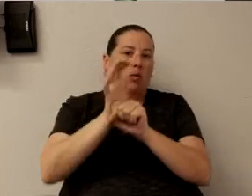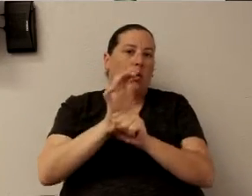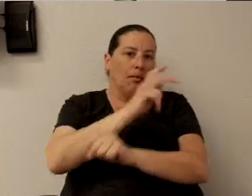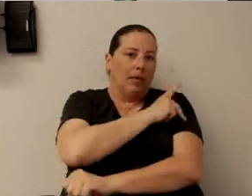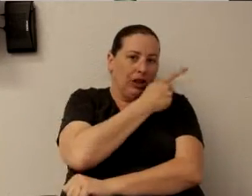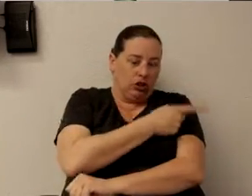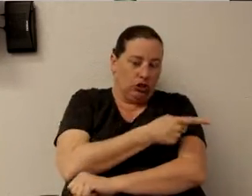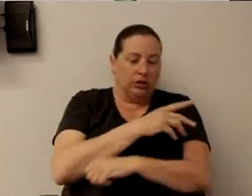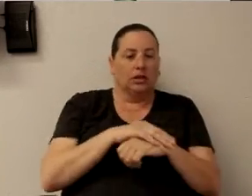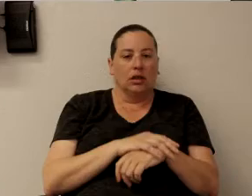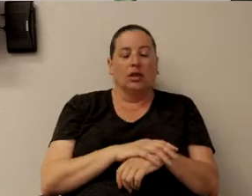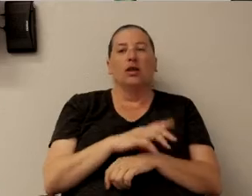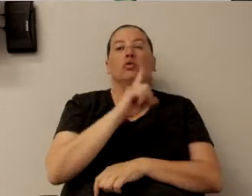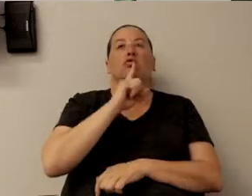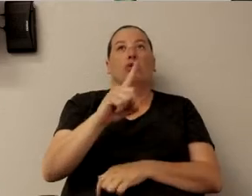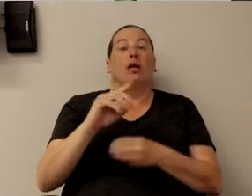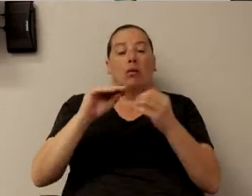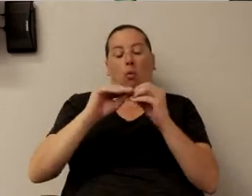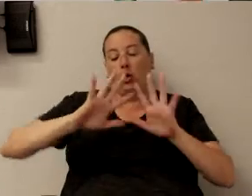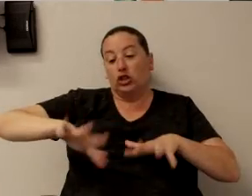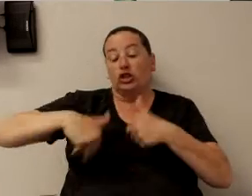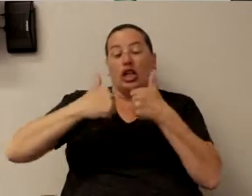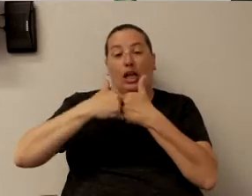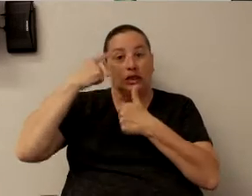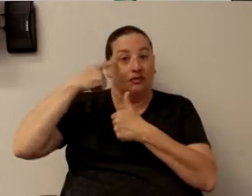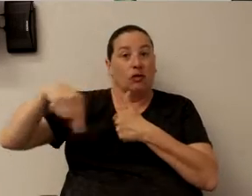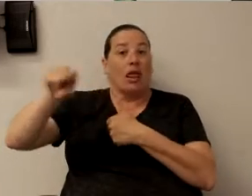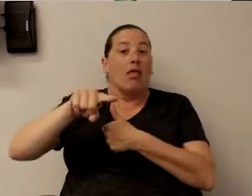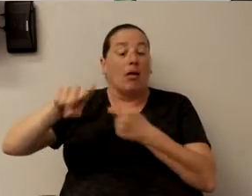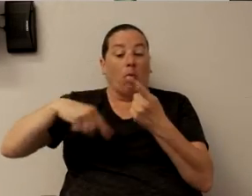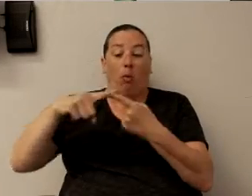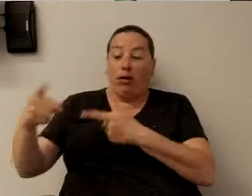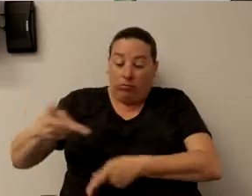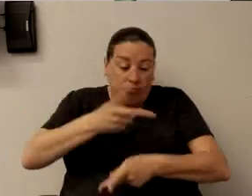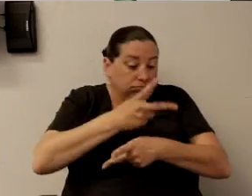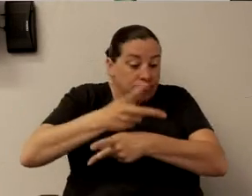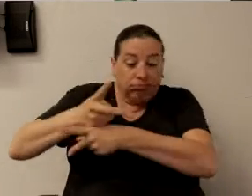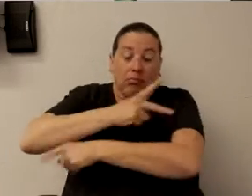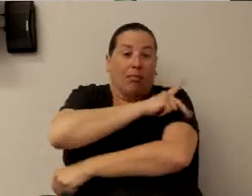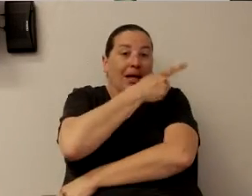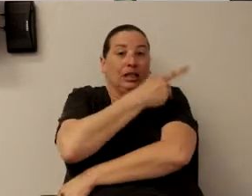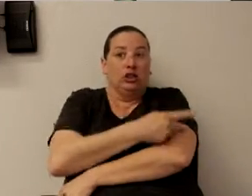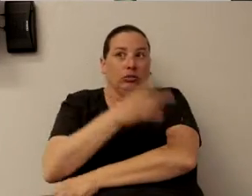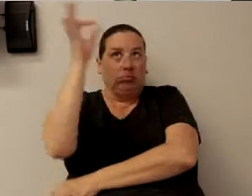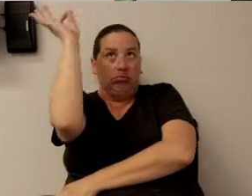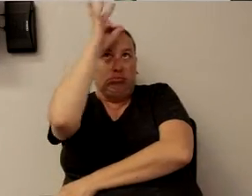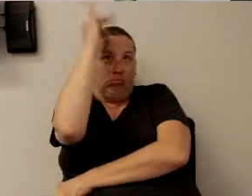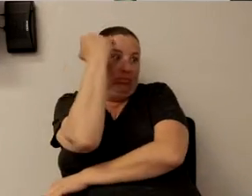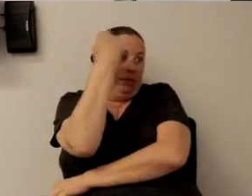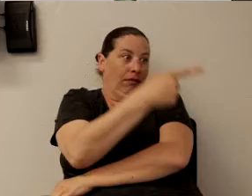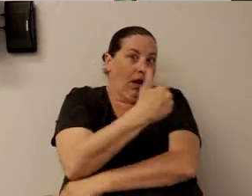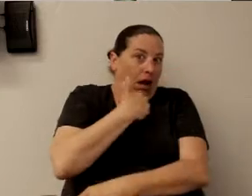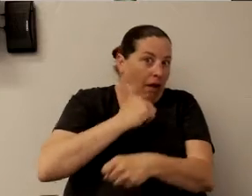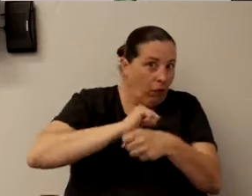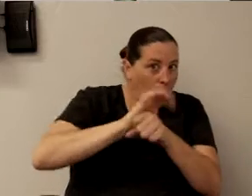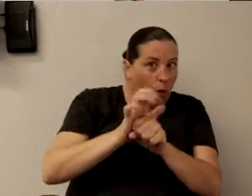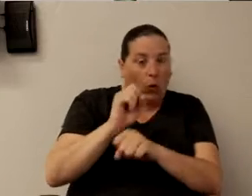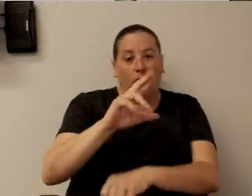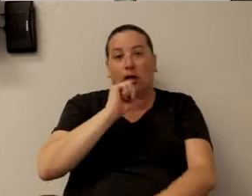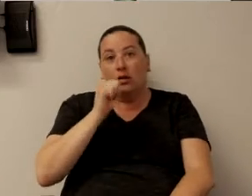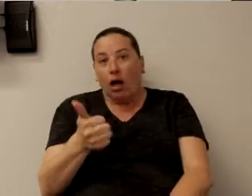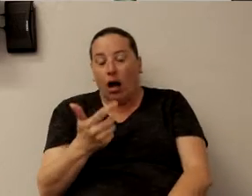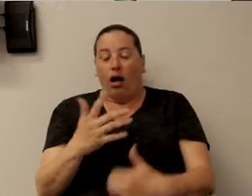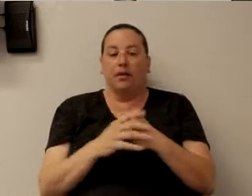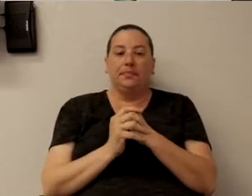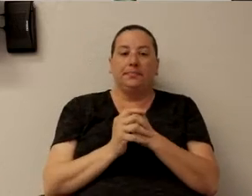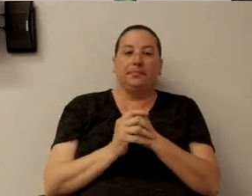So it was actually more challenging for them when they were taking care of patients that they didn't know if they had it or not. They were there for a rule out or